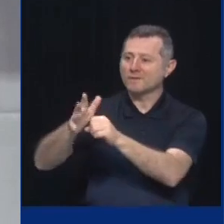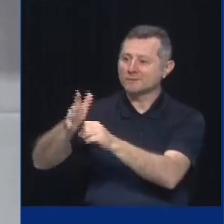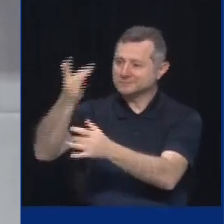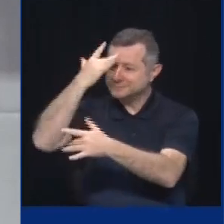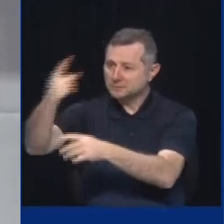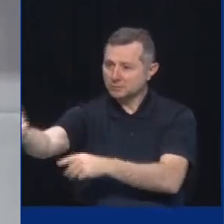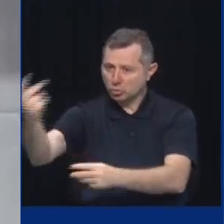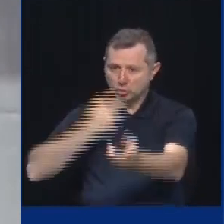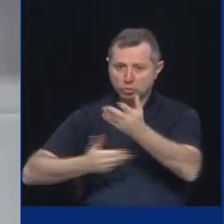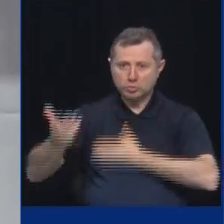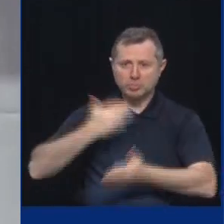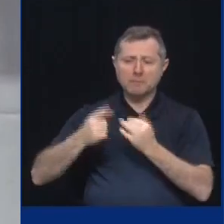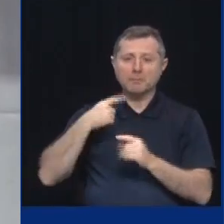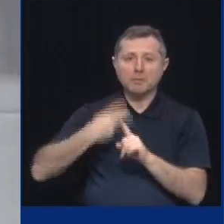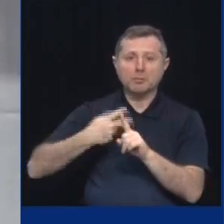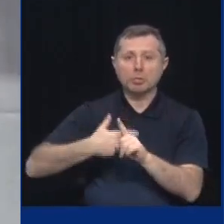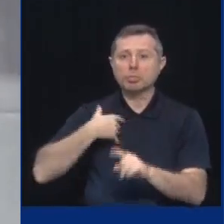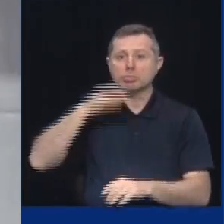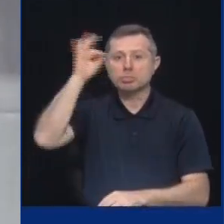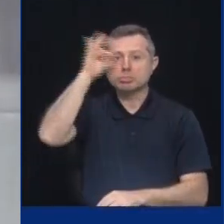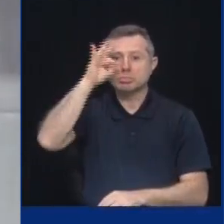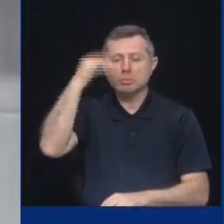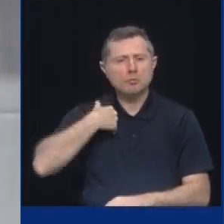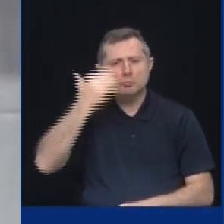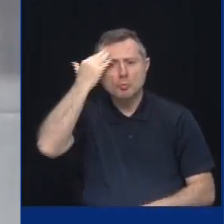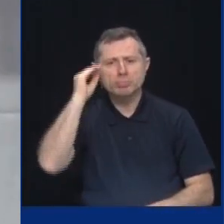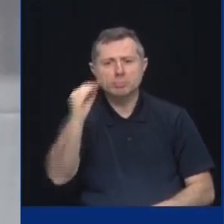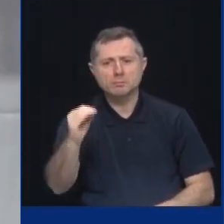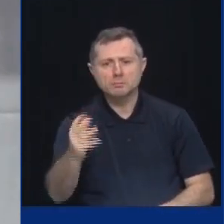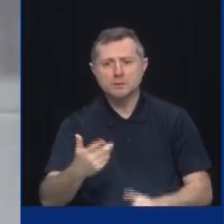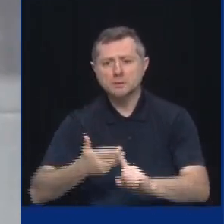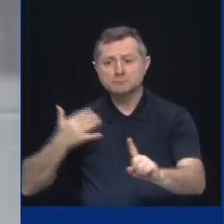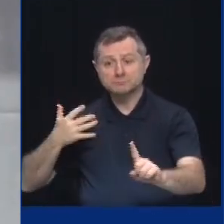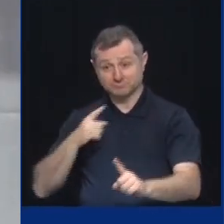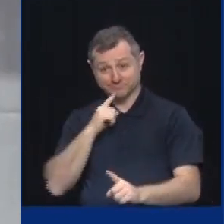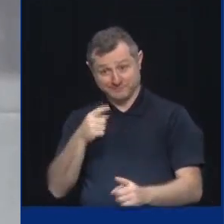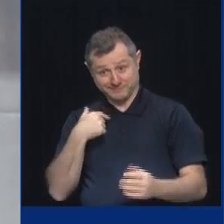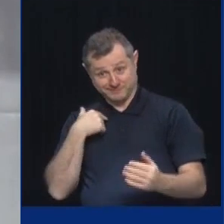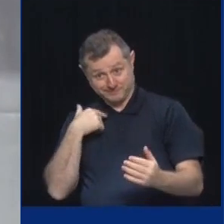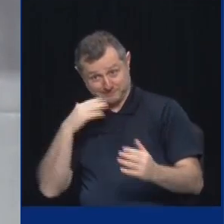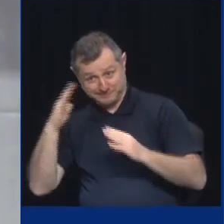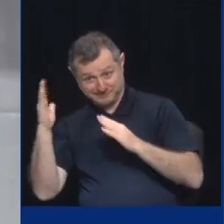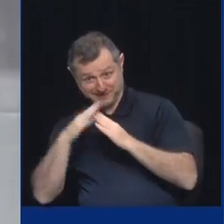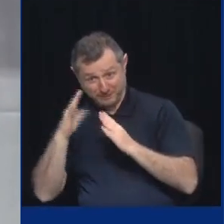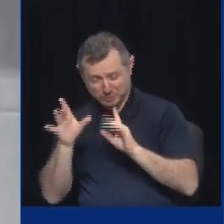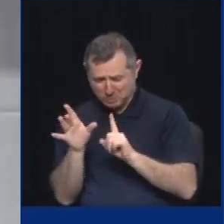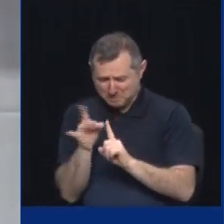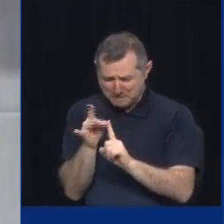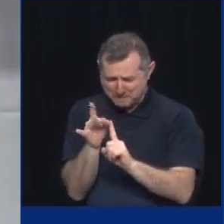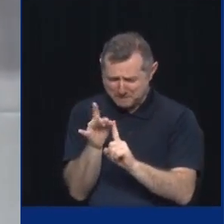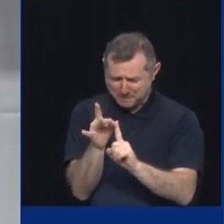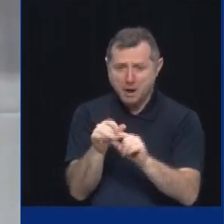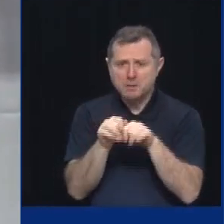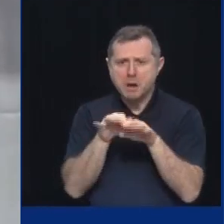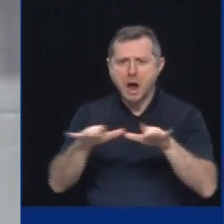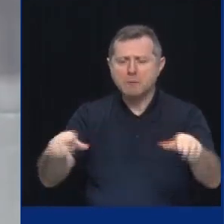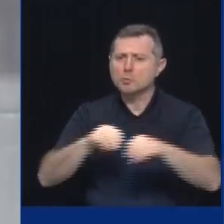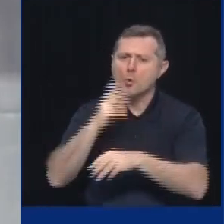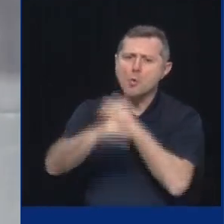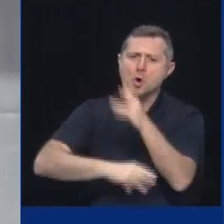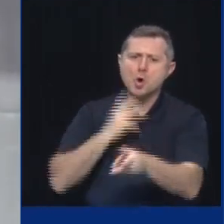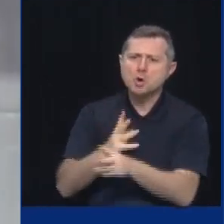the highest COVID rate on the globe. On the globe. And the lights on